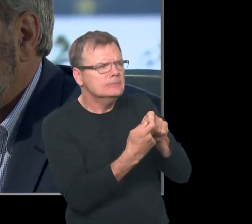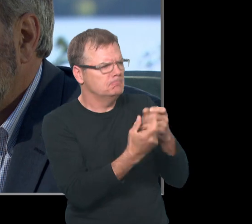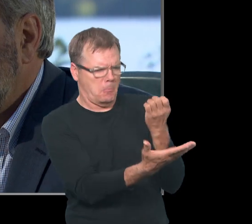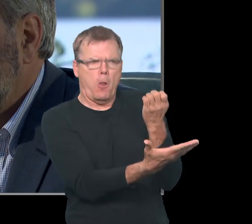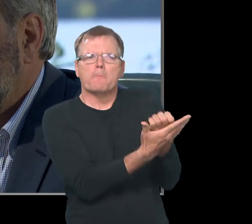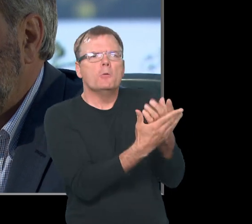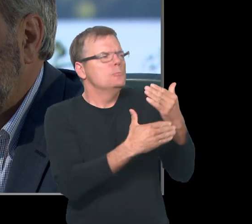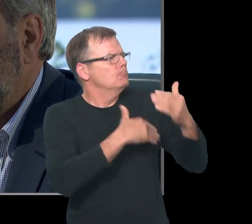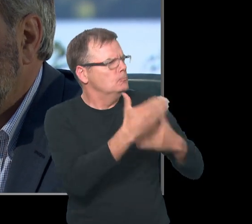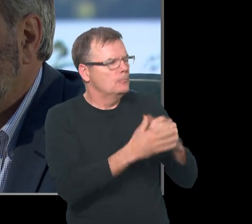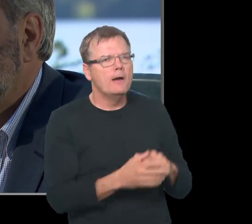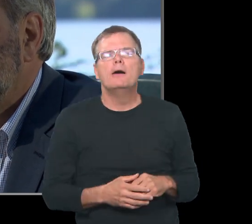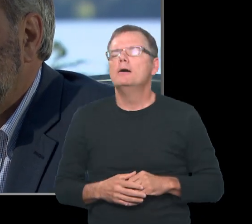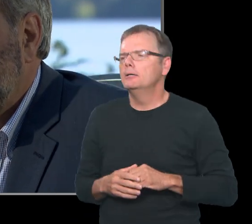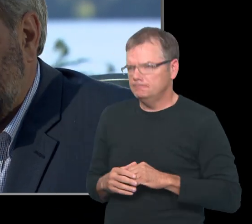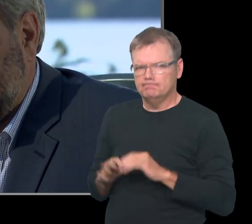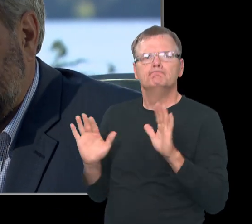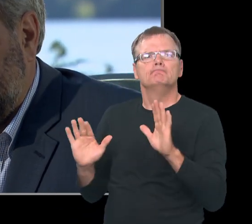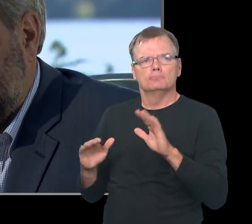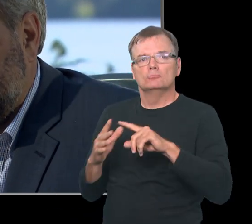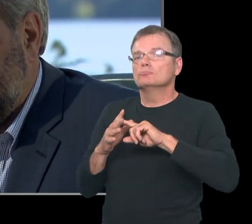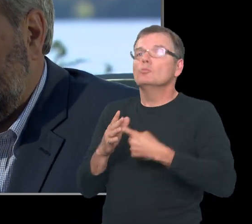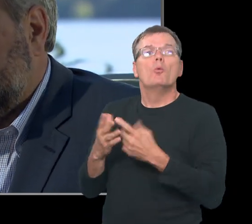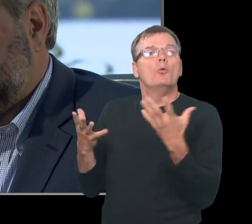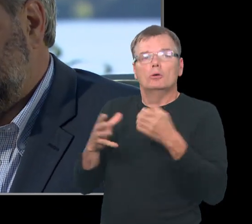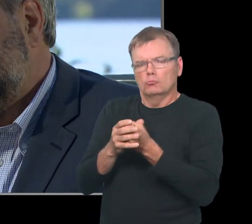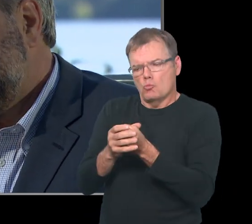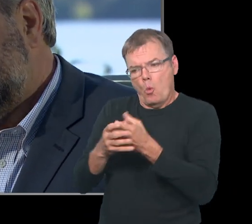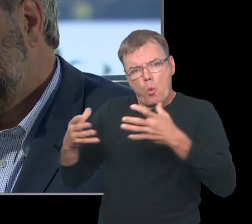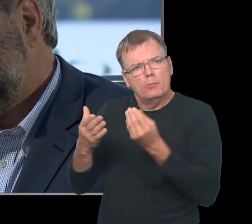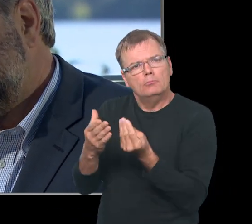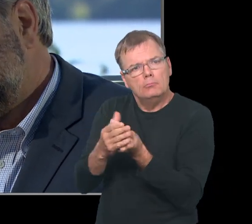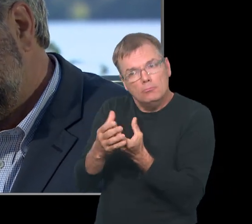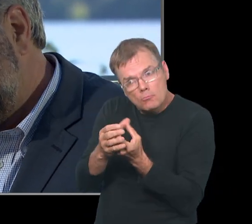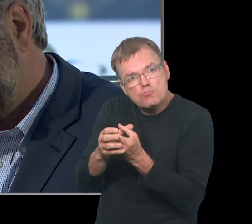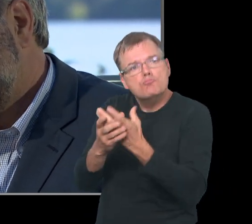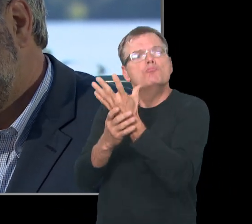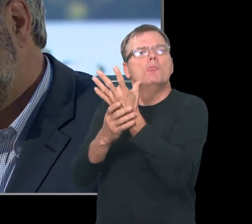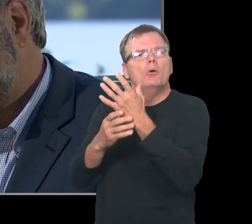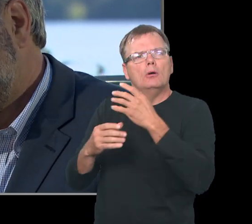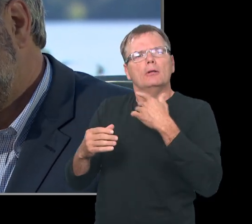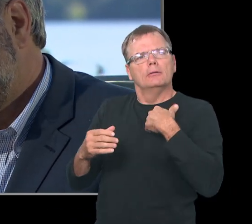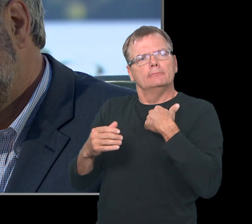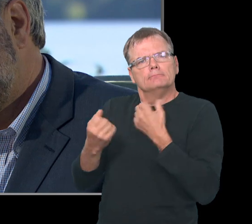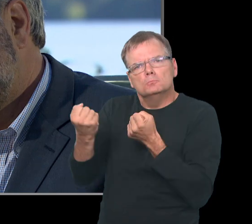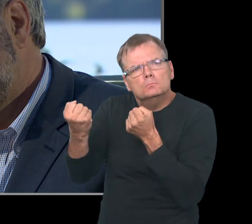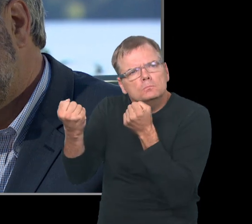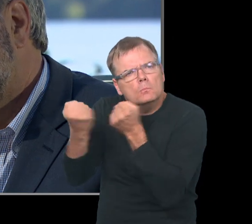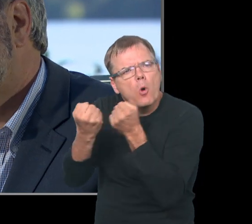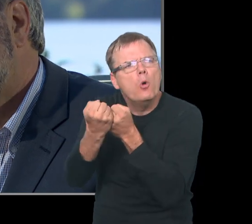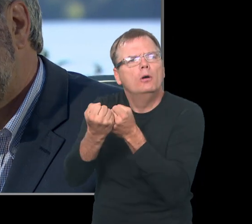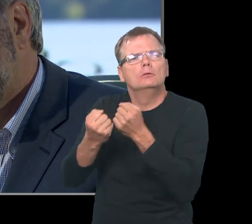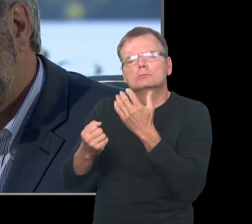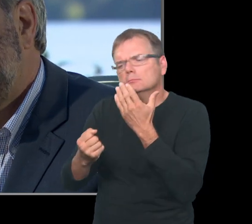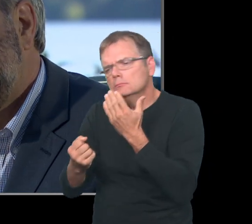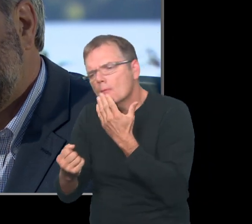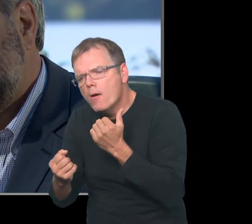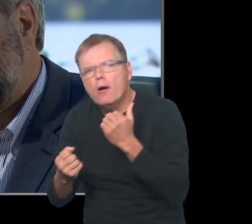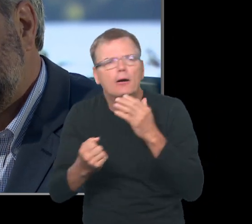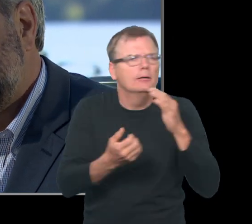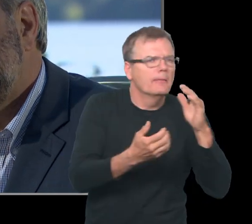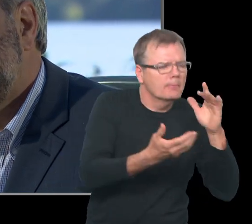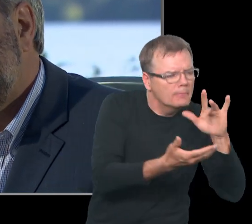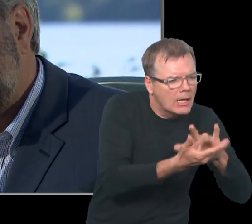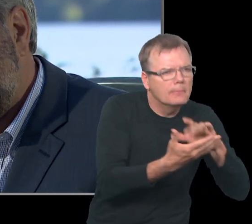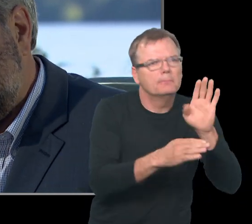the people who create 80% of new jobs in Canada. So we've said that we will immediately start reducing the taxes for our small and